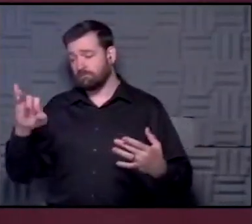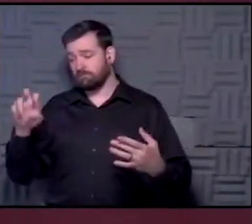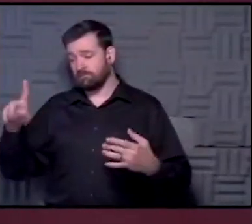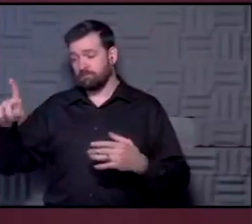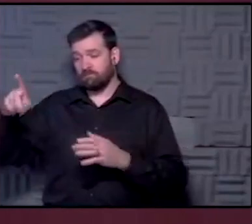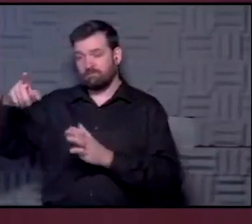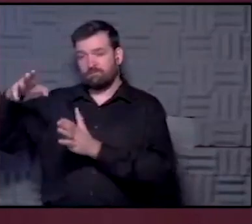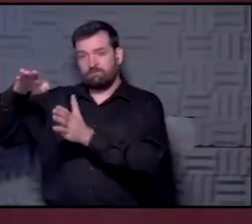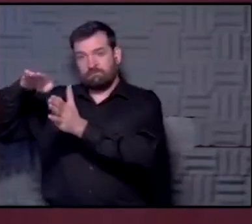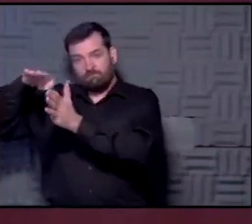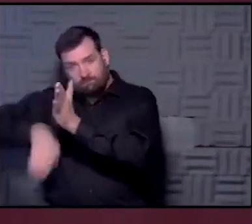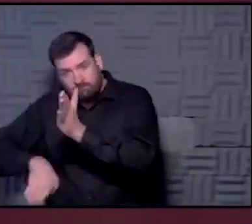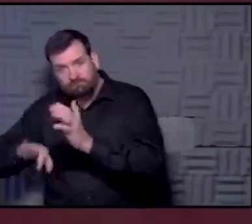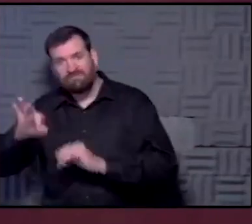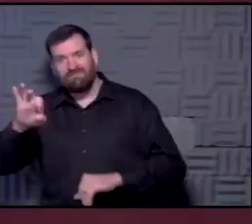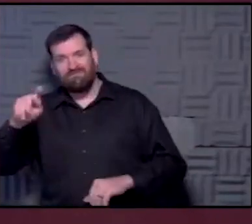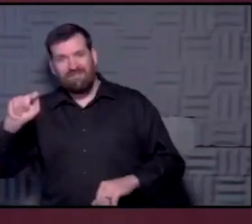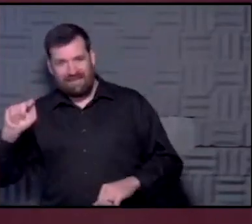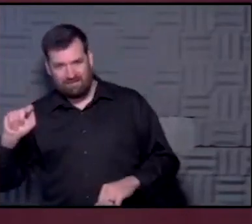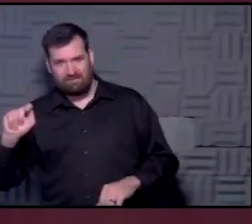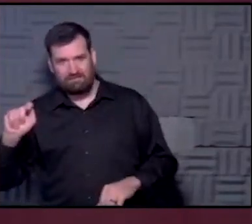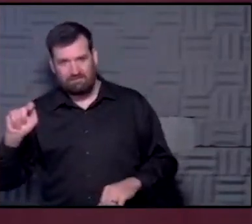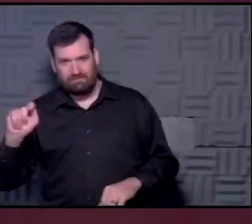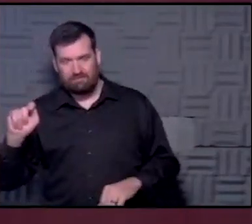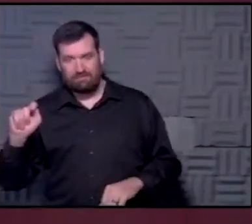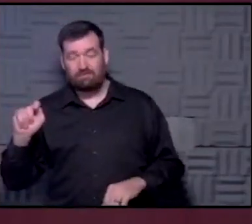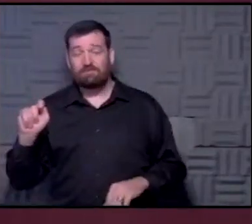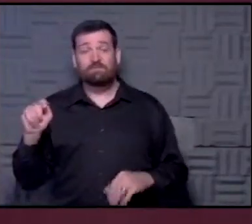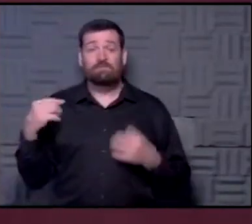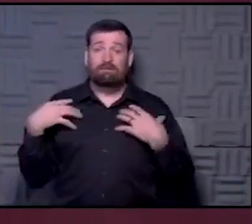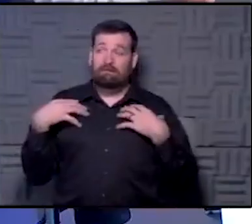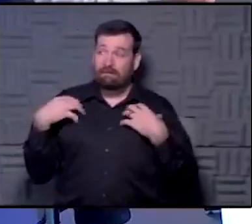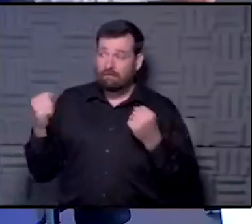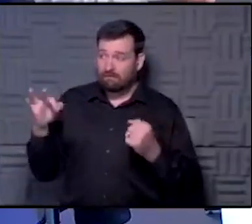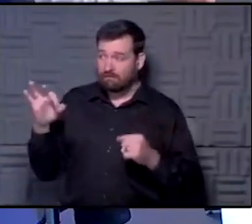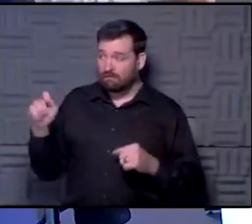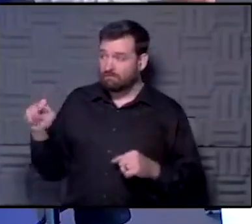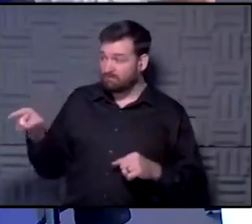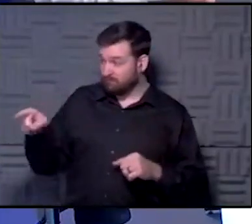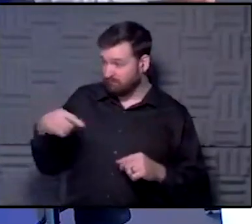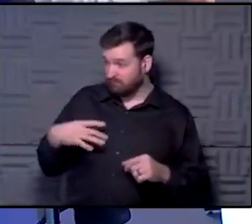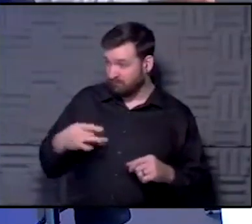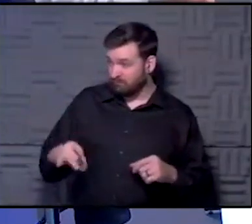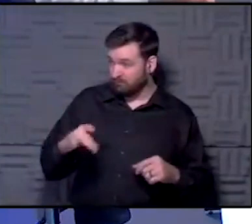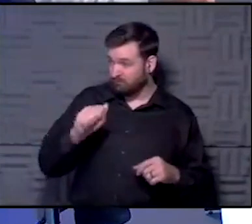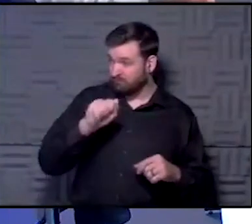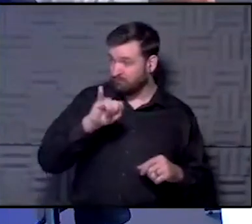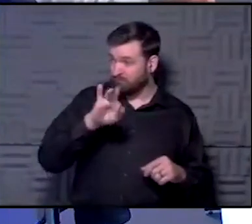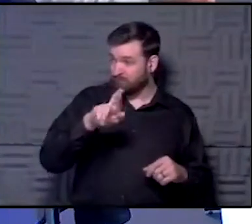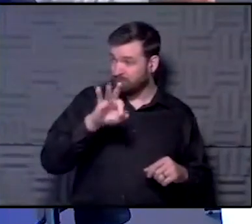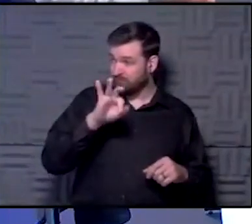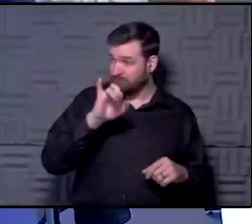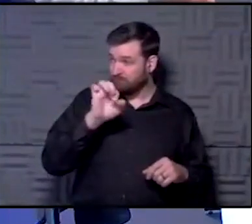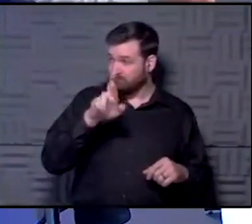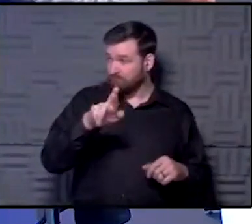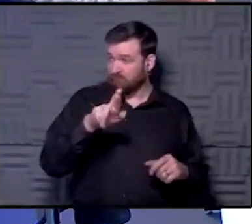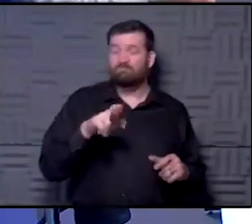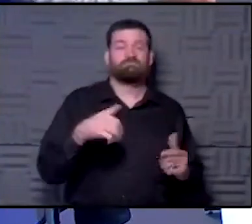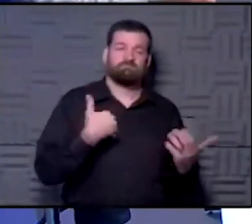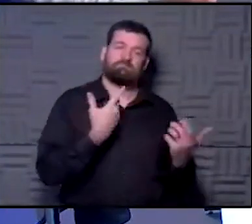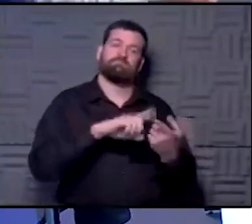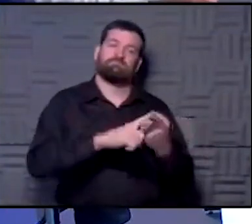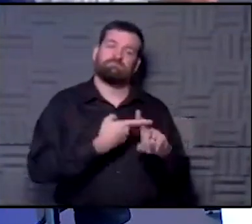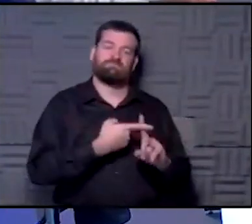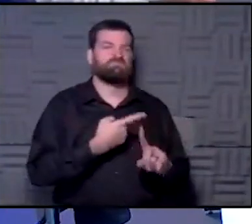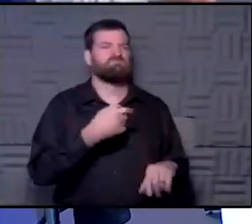submerging that food into fat. So even healthy fats. You're going to like the air fryers, aren't you? I think I will. Yeah. Okay. I have a friend who's